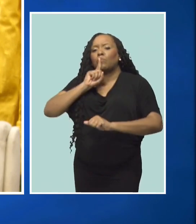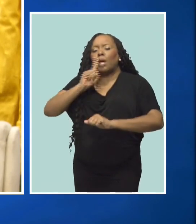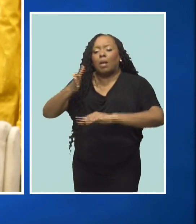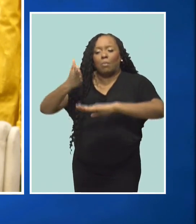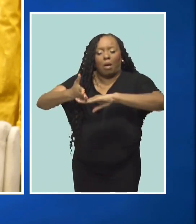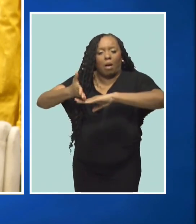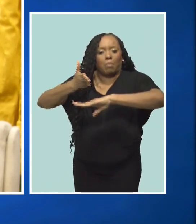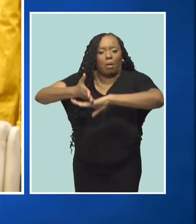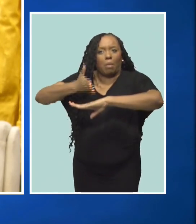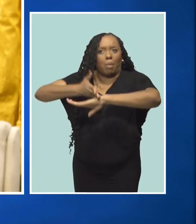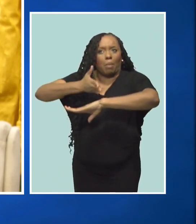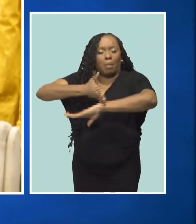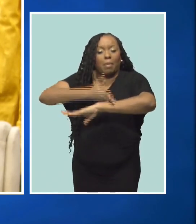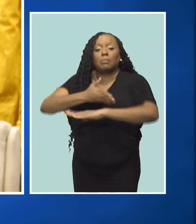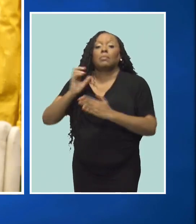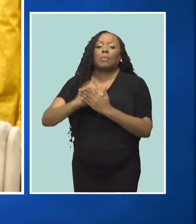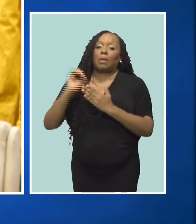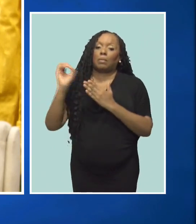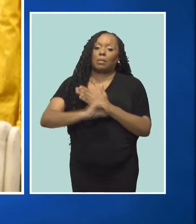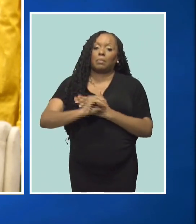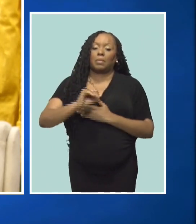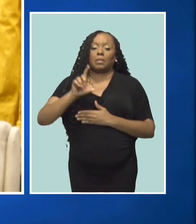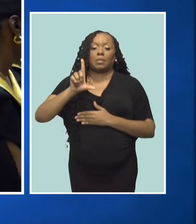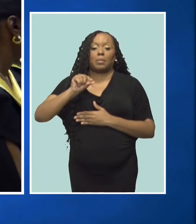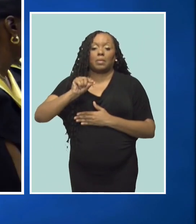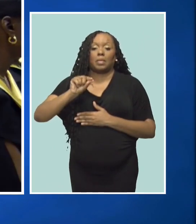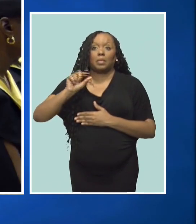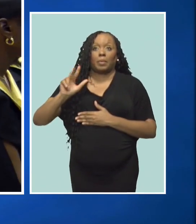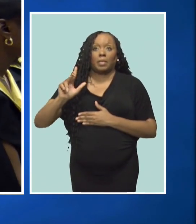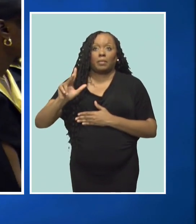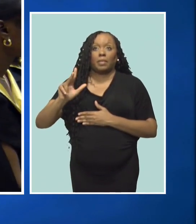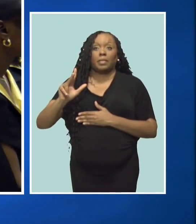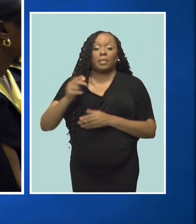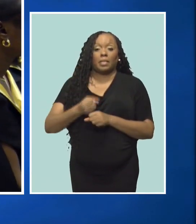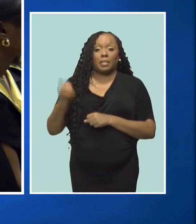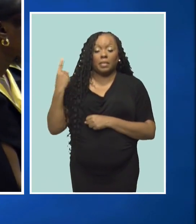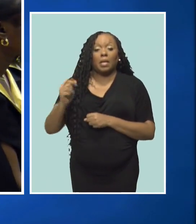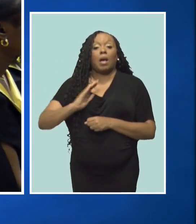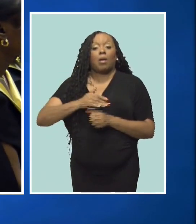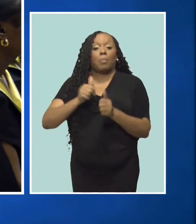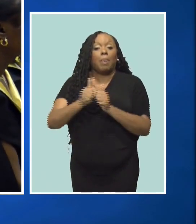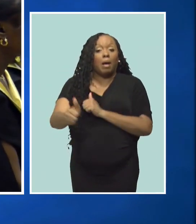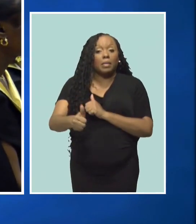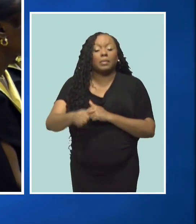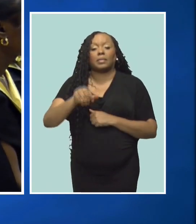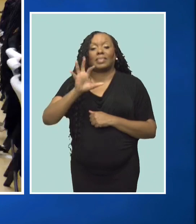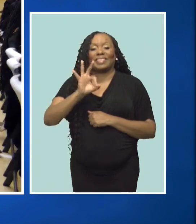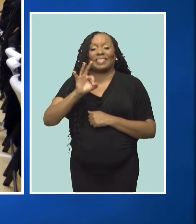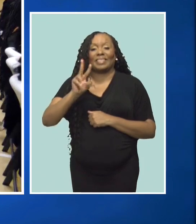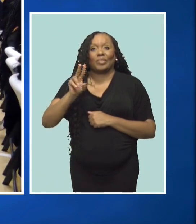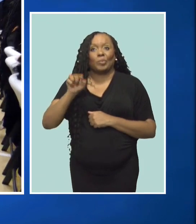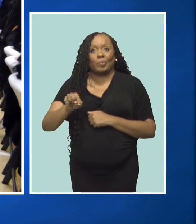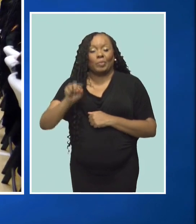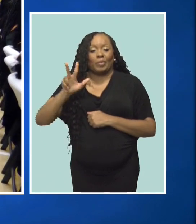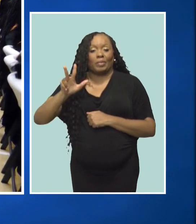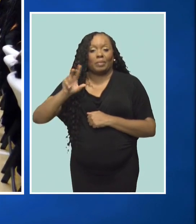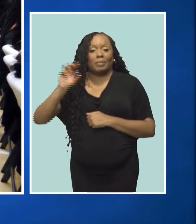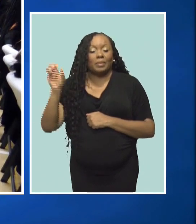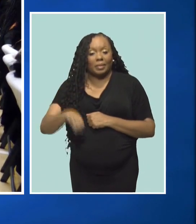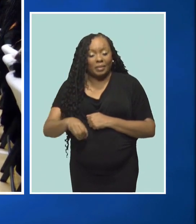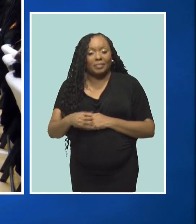improve. In October 2023, the pass rate for BCC students was 92.3%.